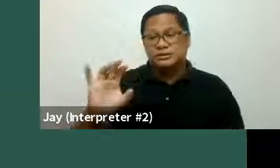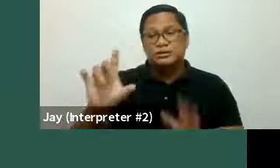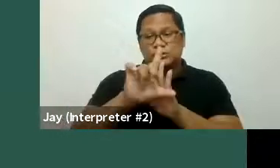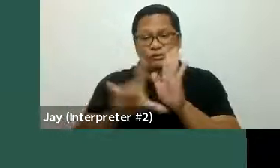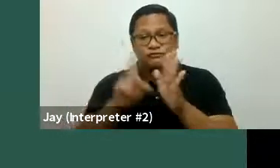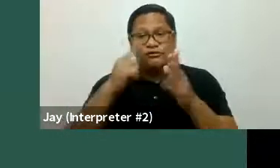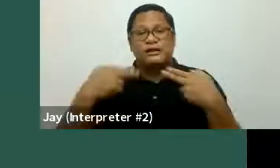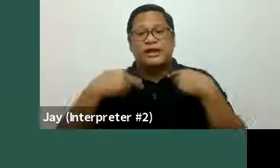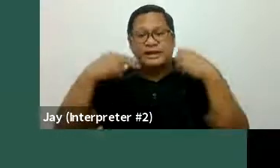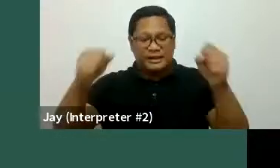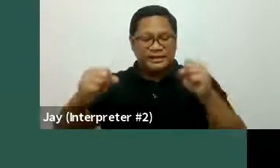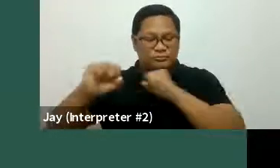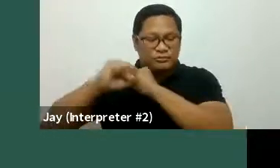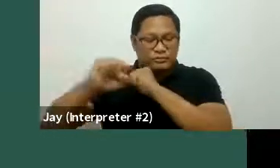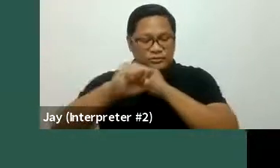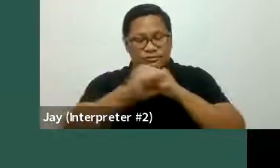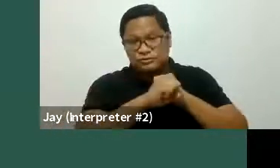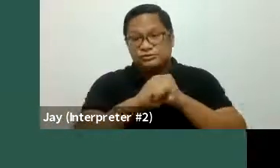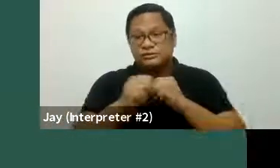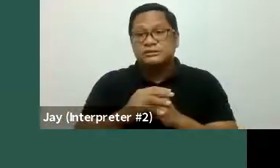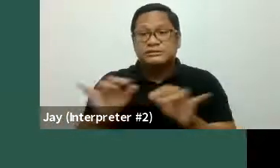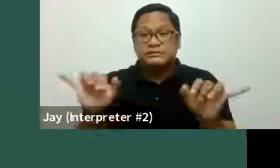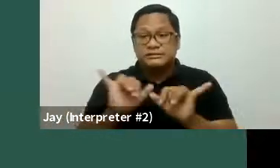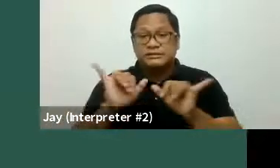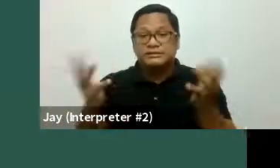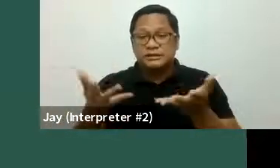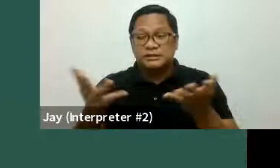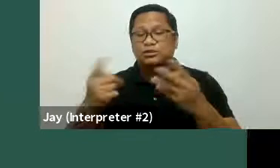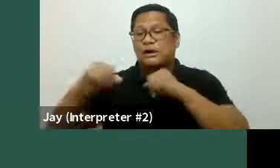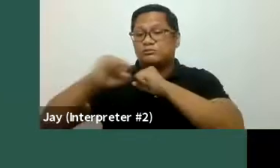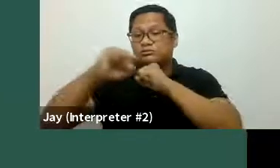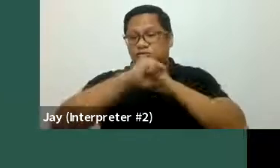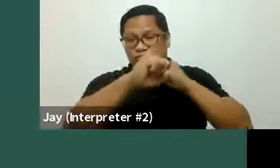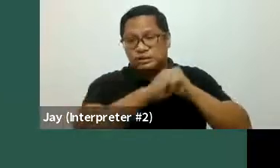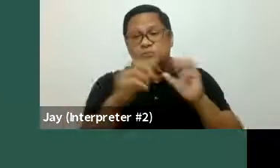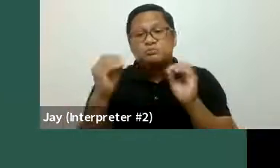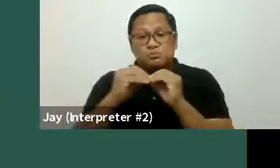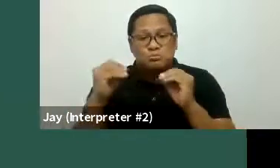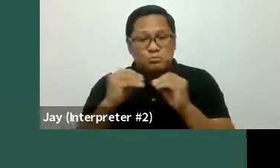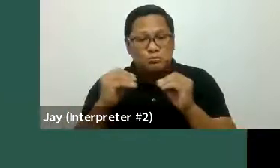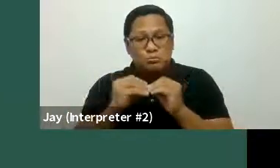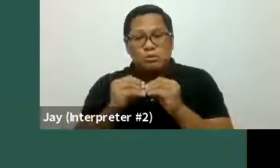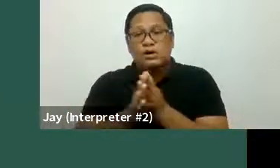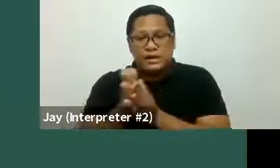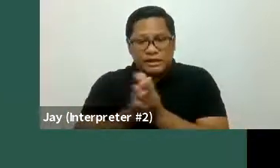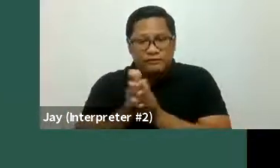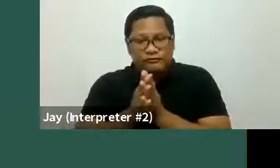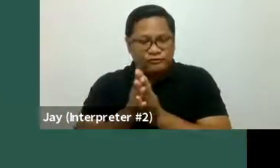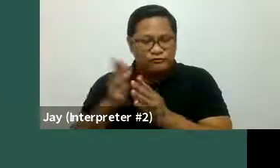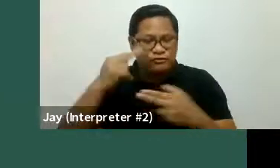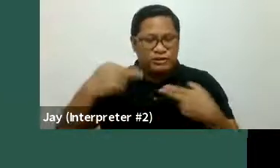and primarily I am also here to advocate for more efforts for health